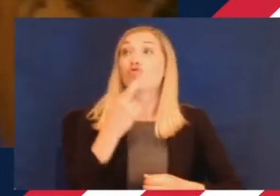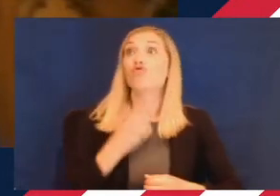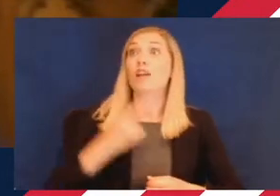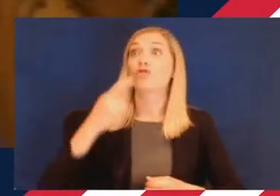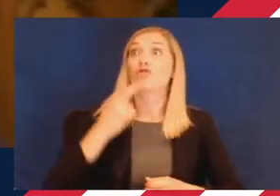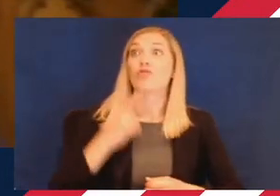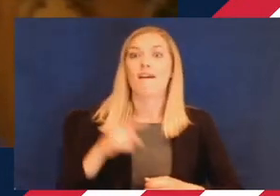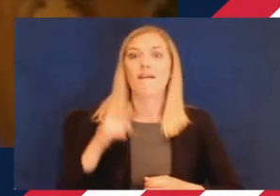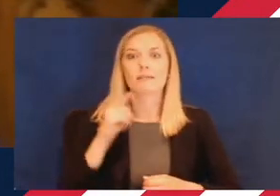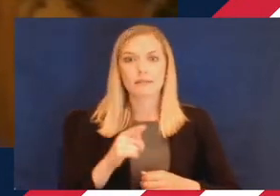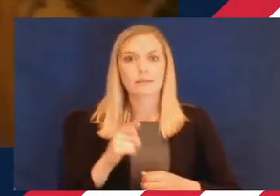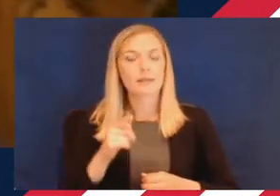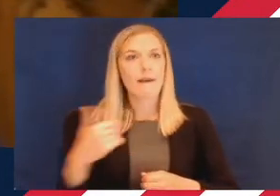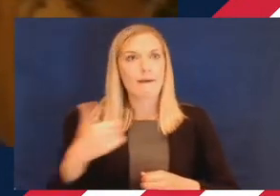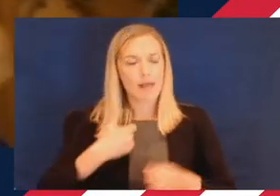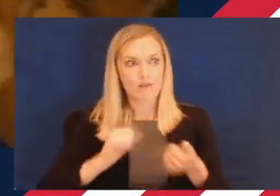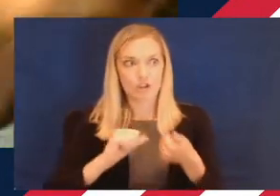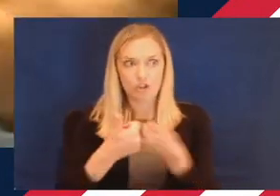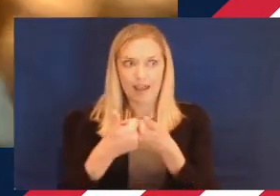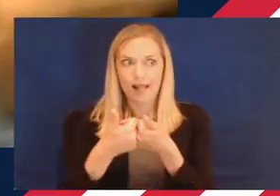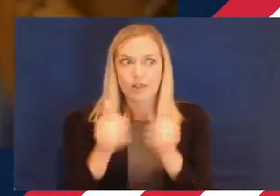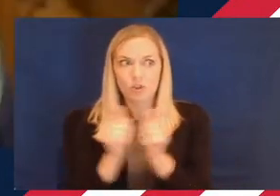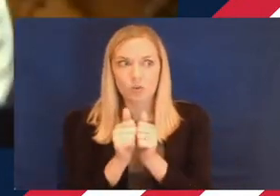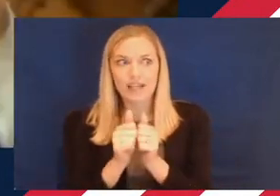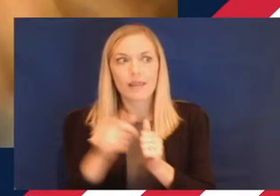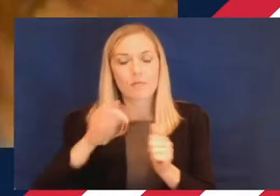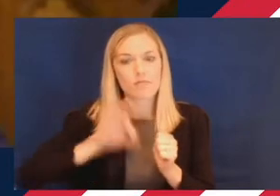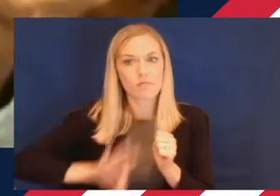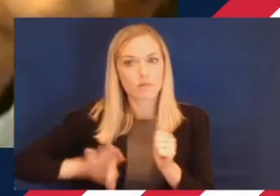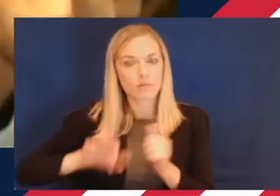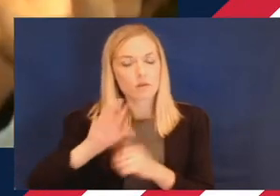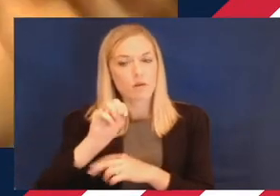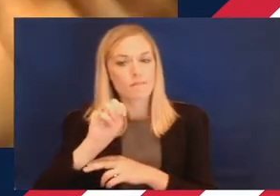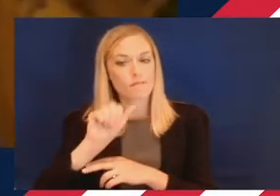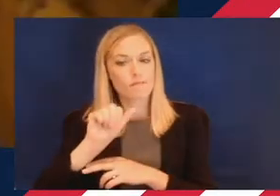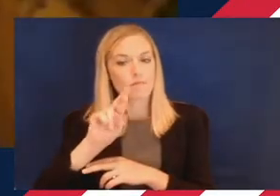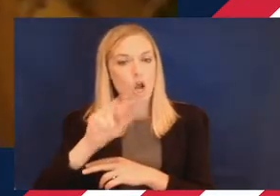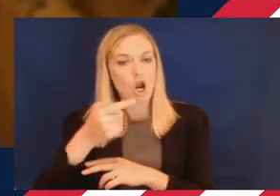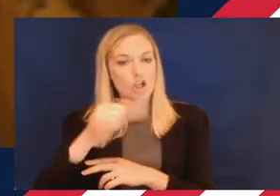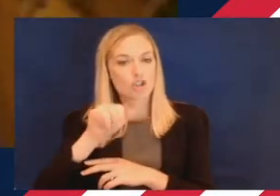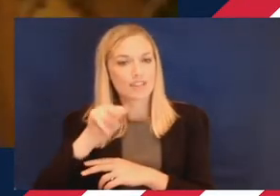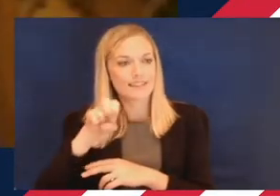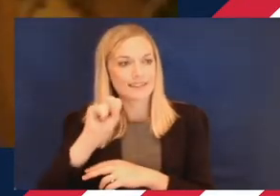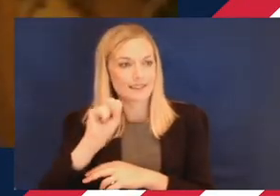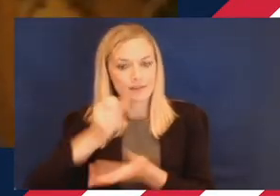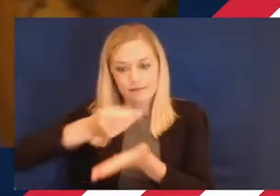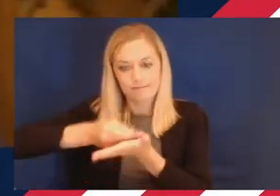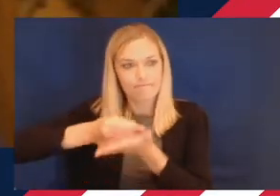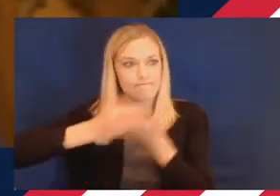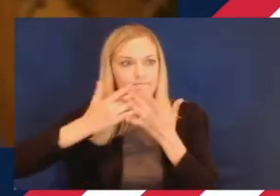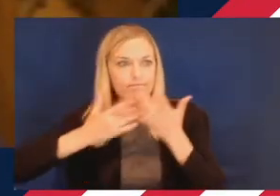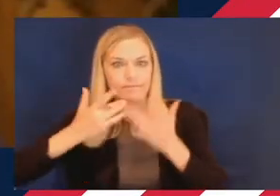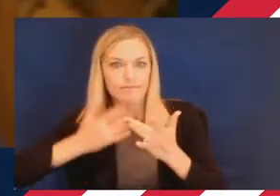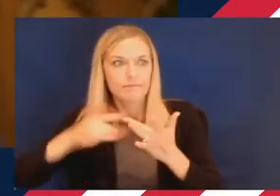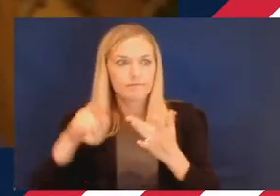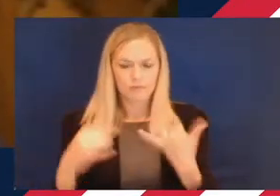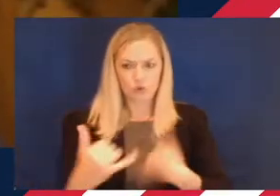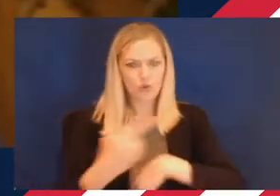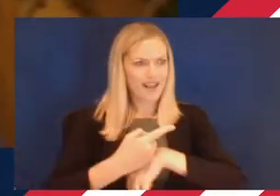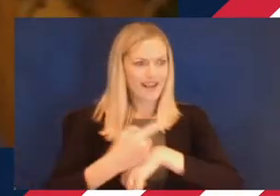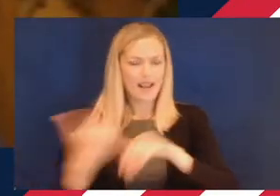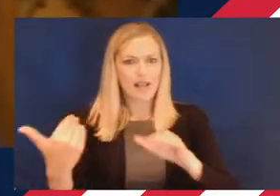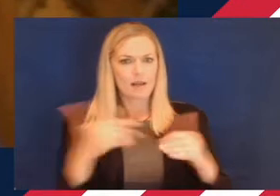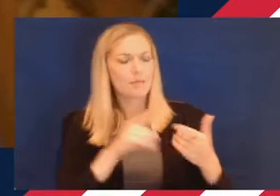margins, and how you balance margins in today's world with protecting